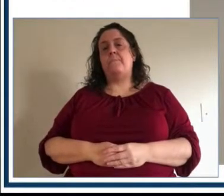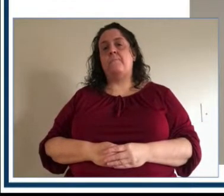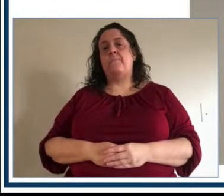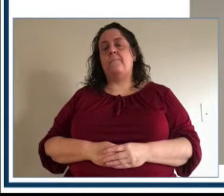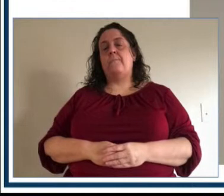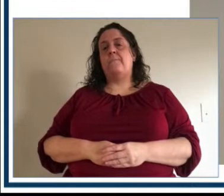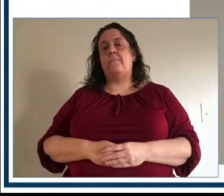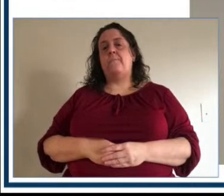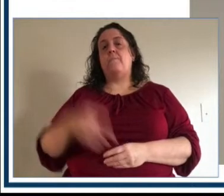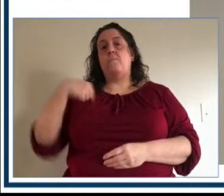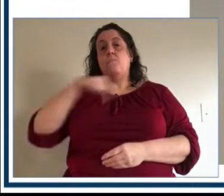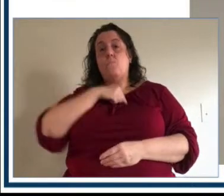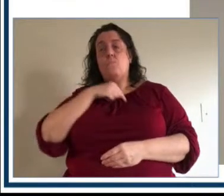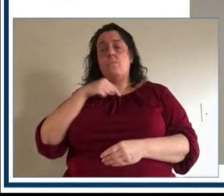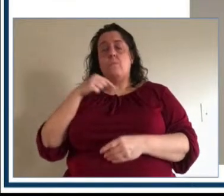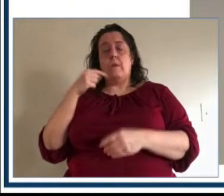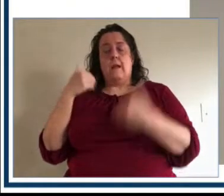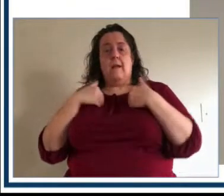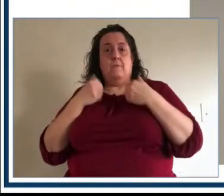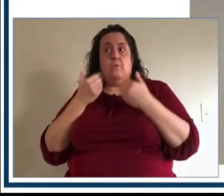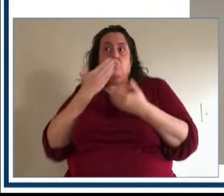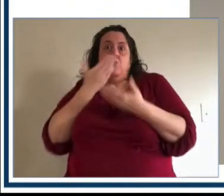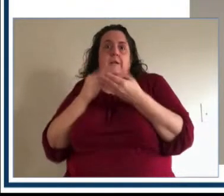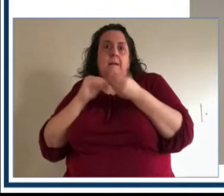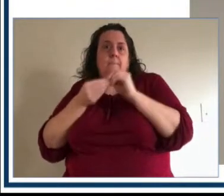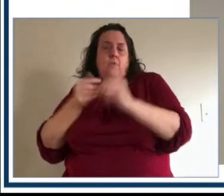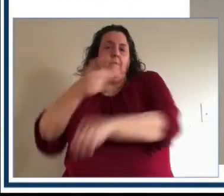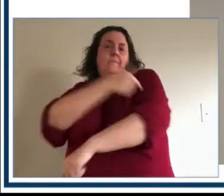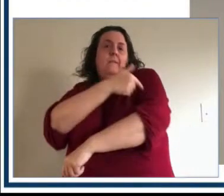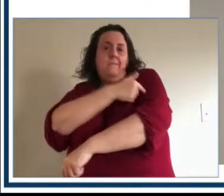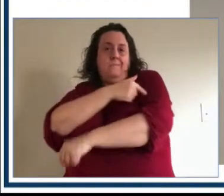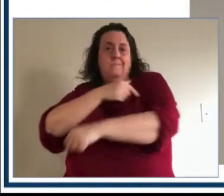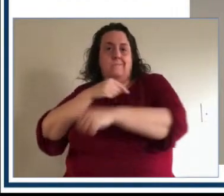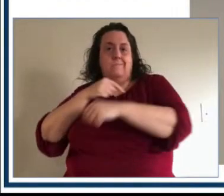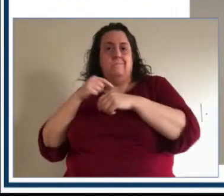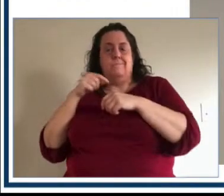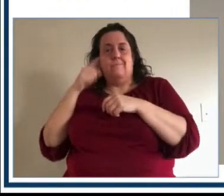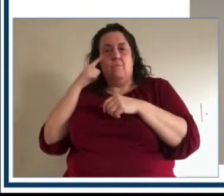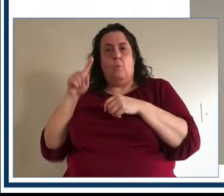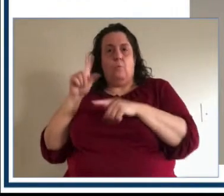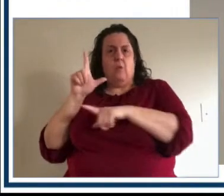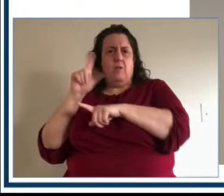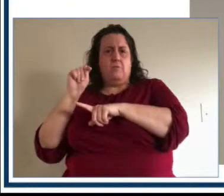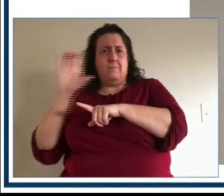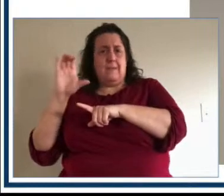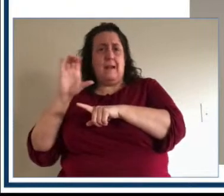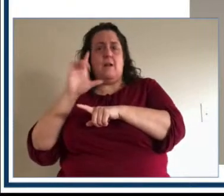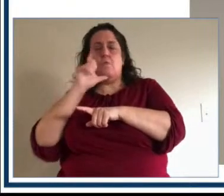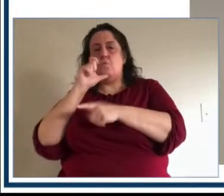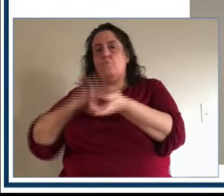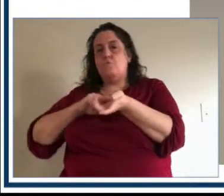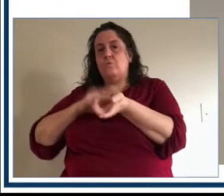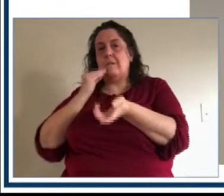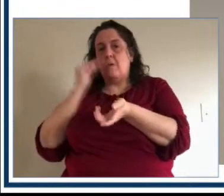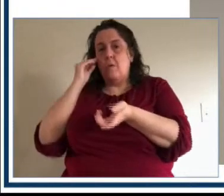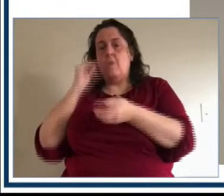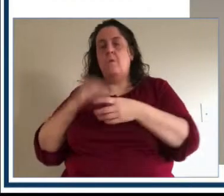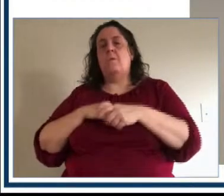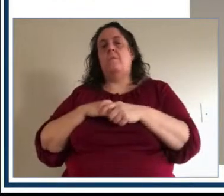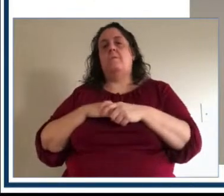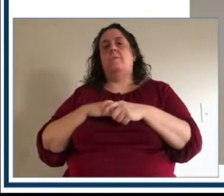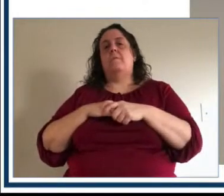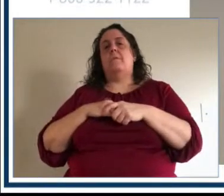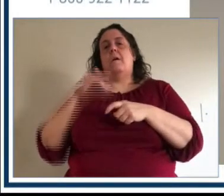our long-term care facilities, and if you look at our general vaccination rate in seniors, I would anticipate a very